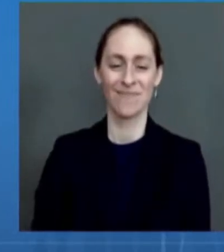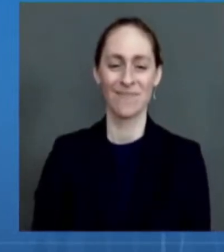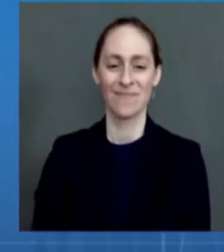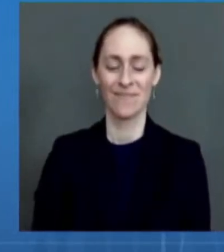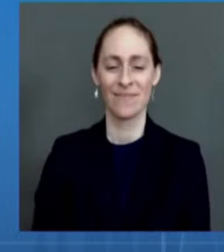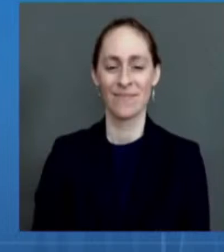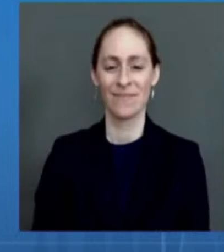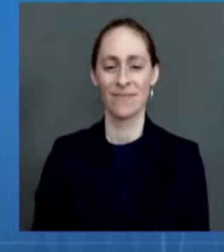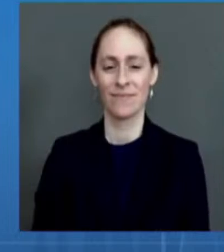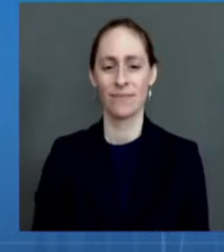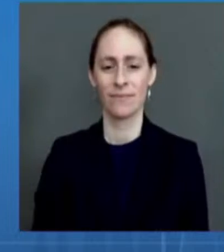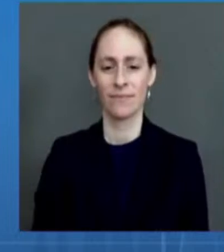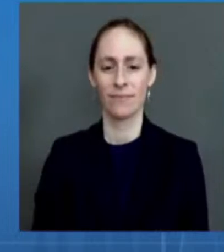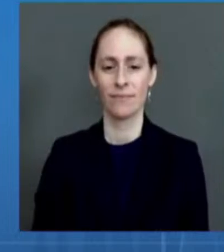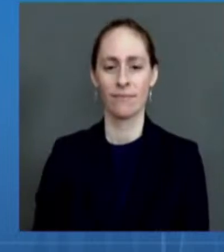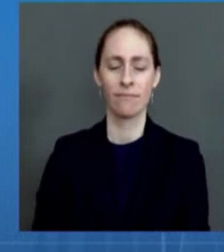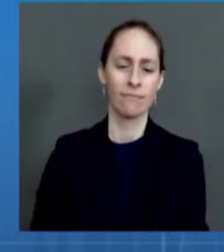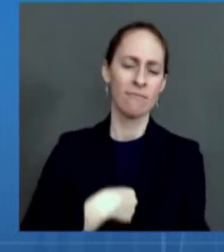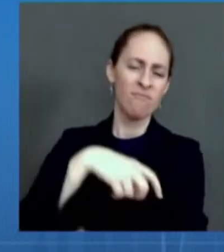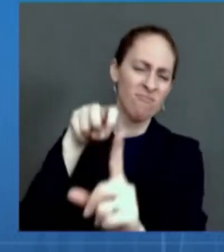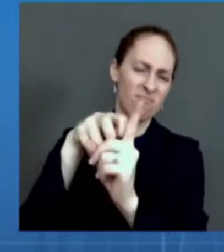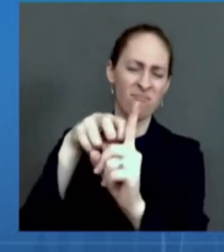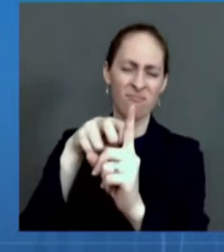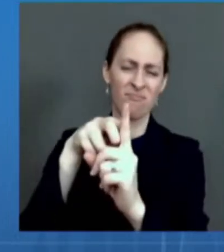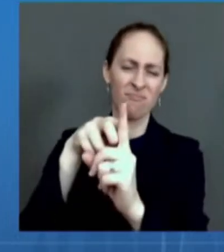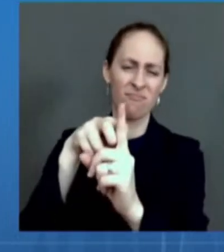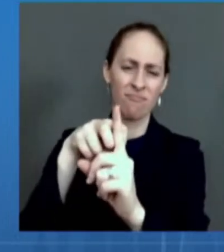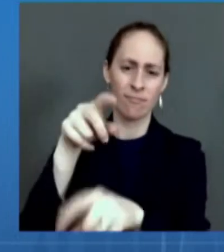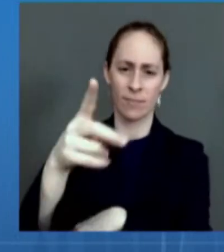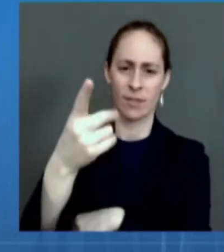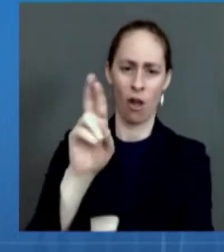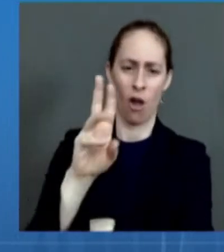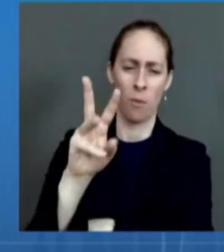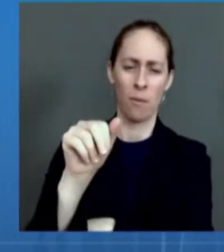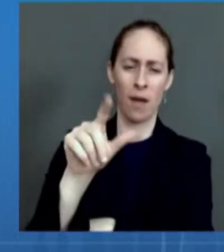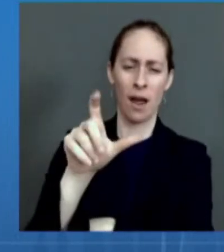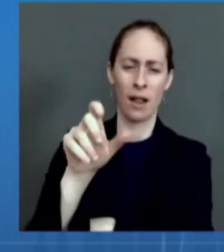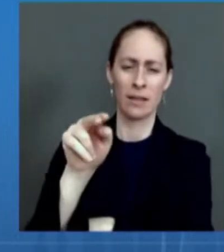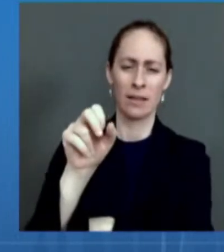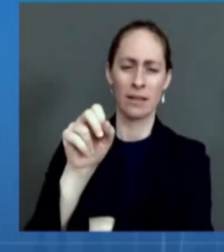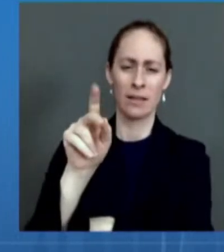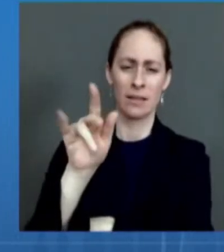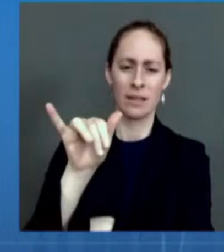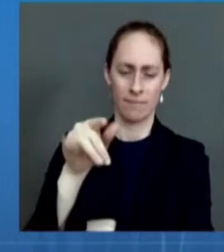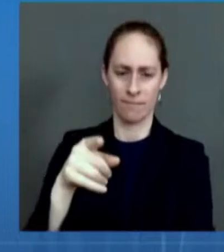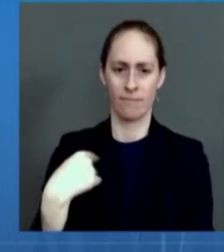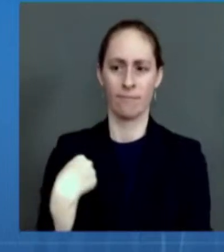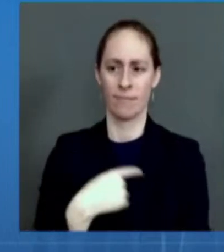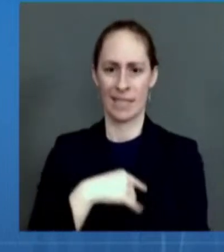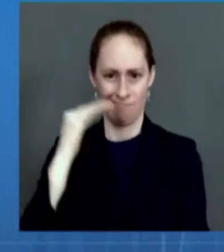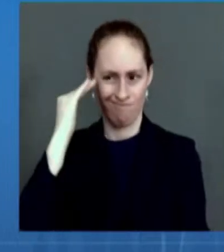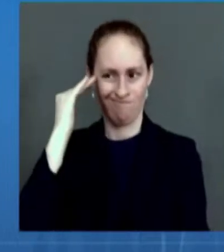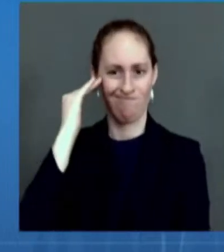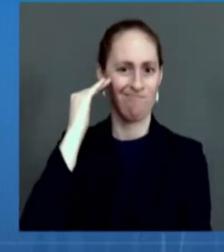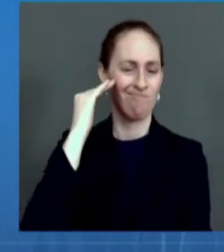light of Omicron's higher transmissibility rate, potentially including people who are vaccinated, is the